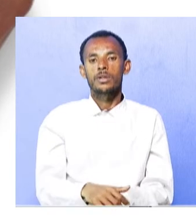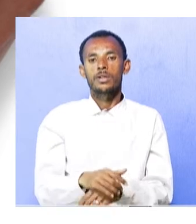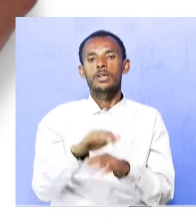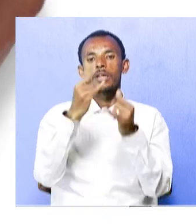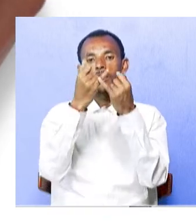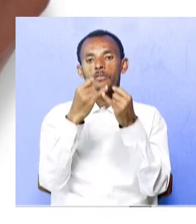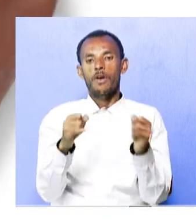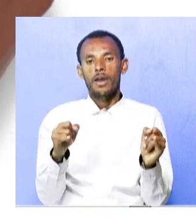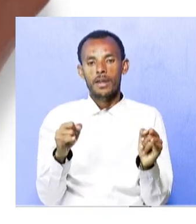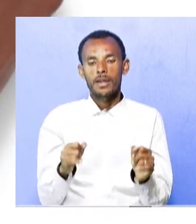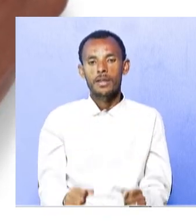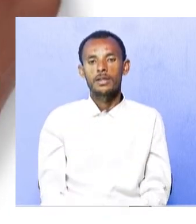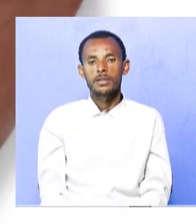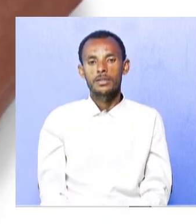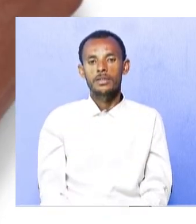divides